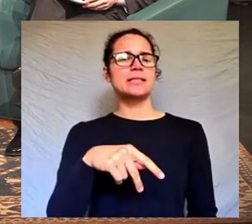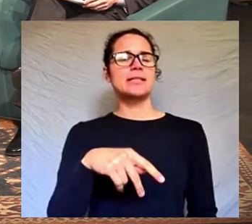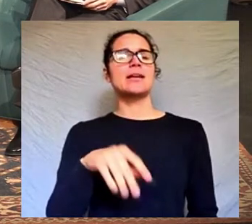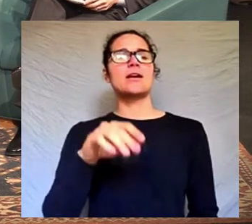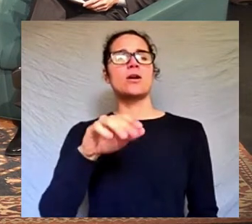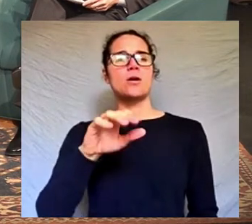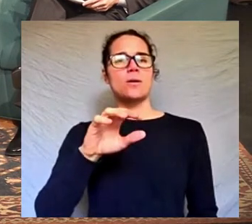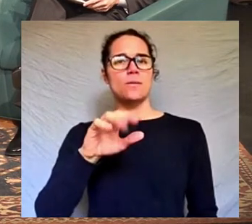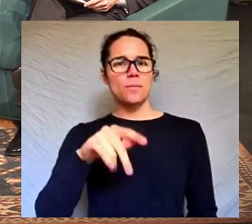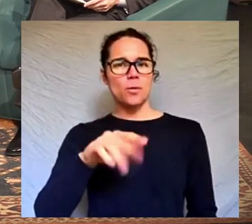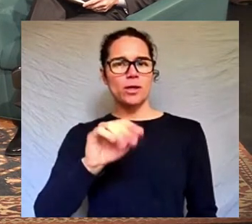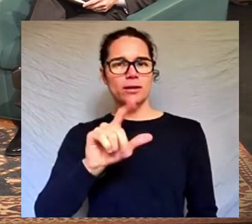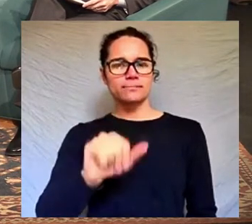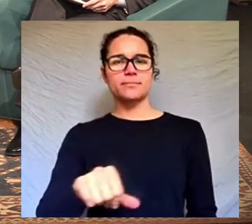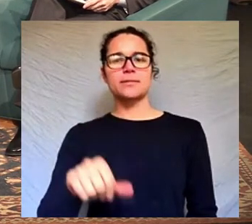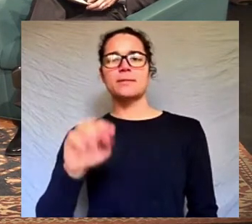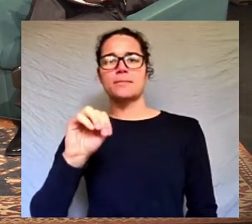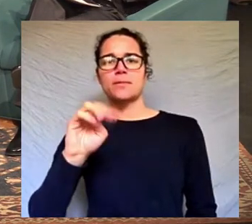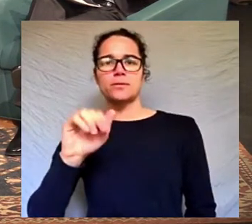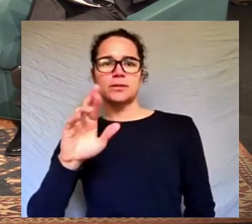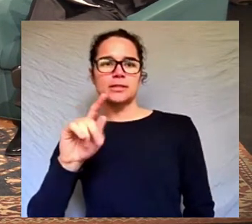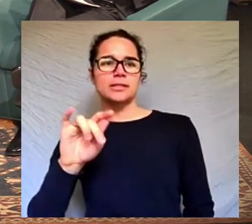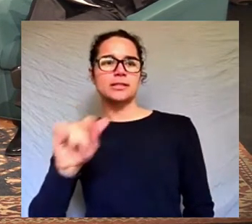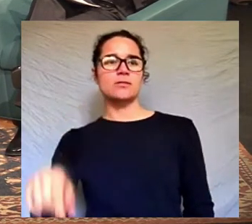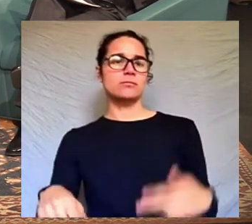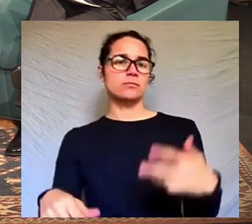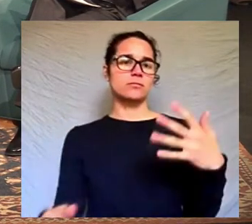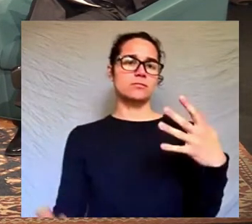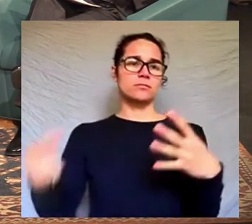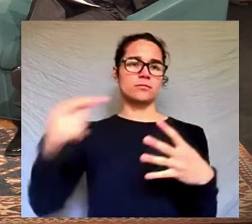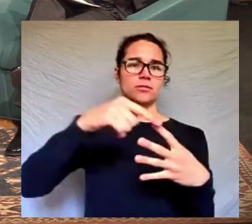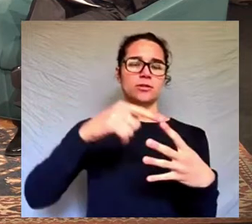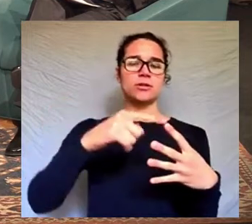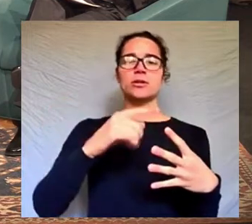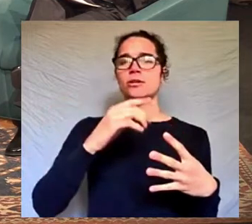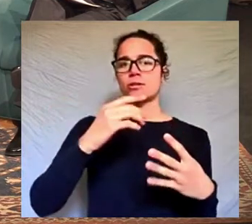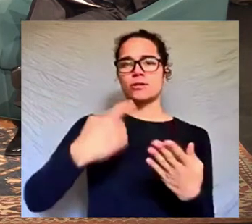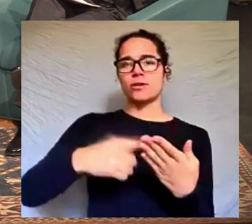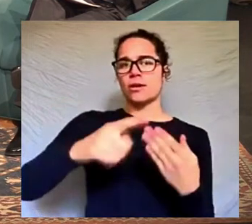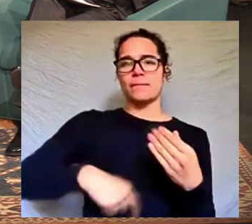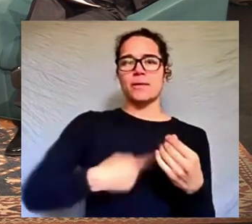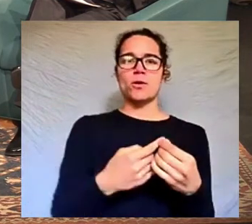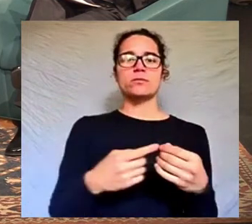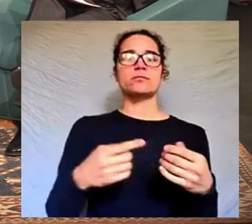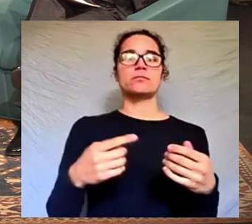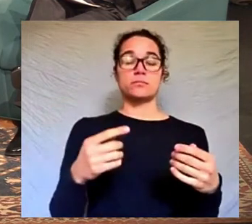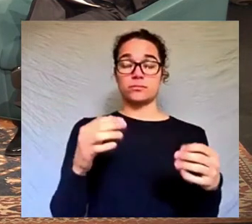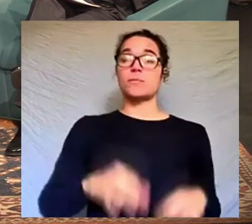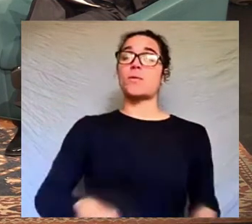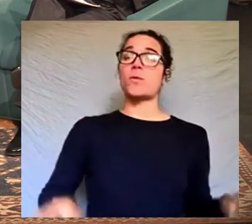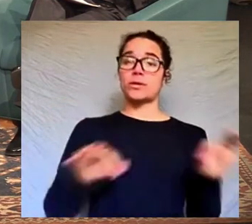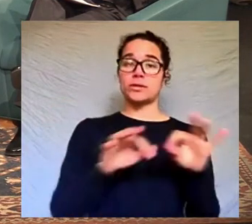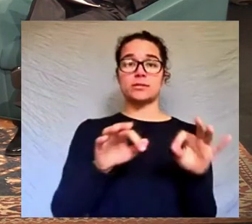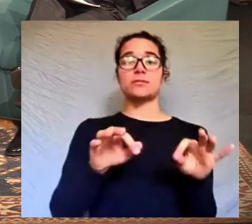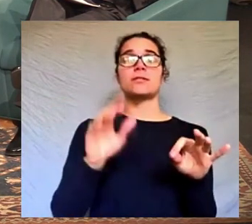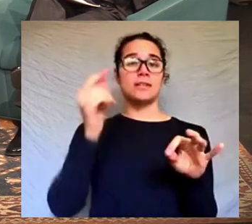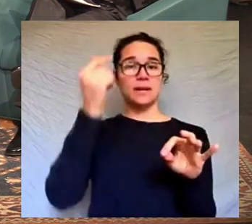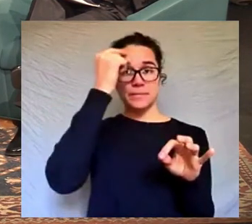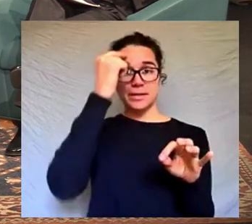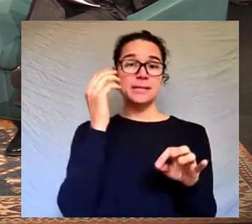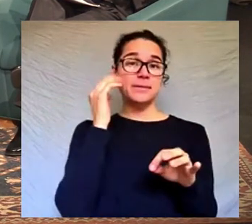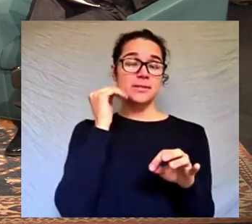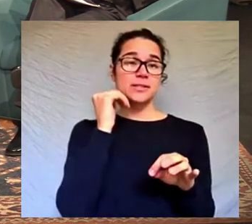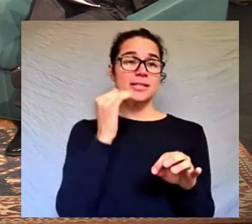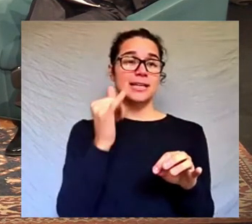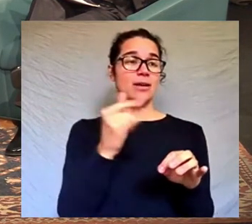to speak to about formative civic experiences. And there was a kind of a through line